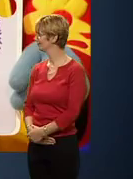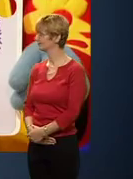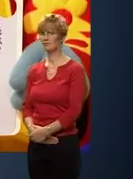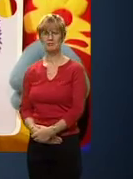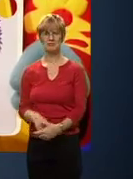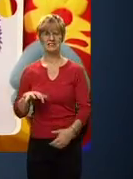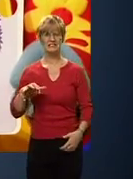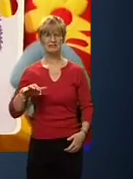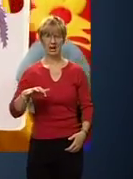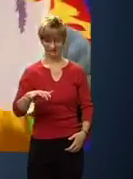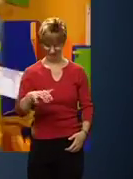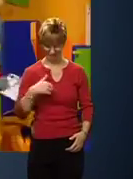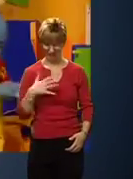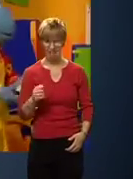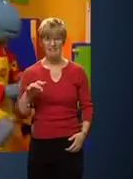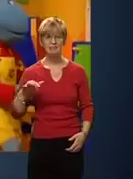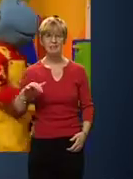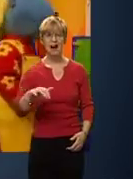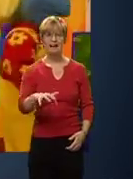I've got a spider.